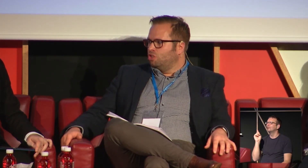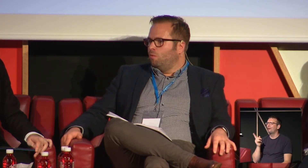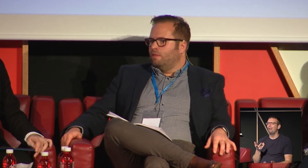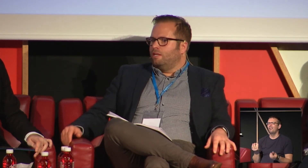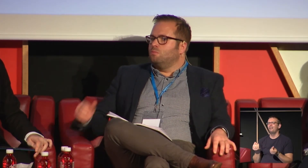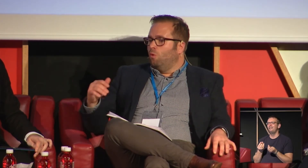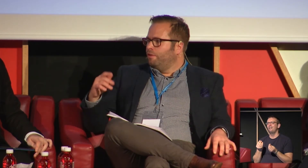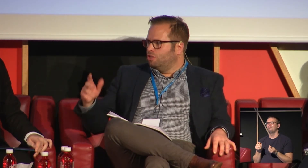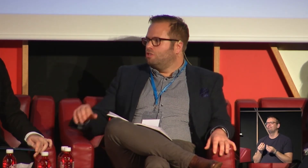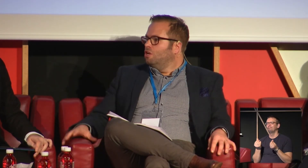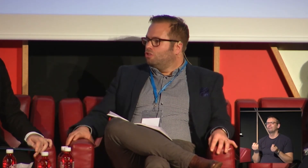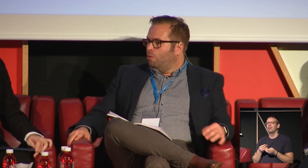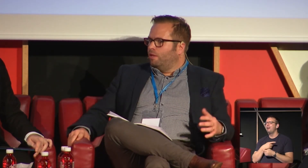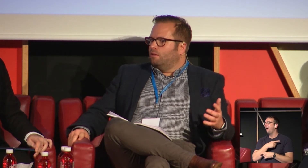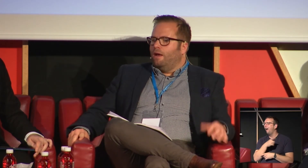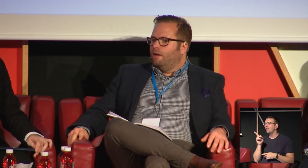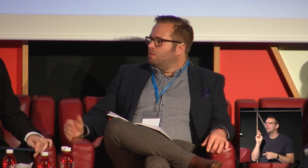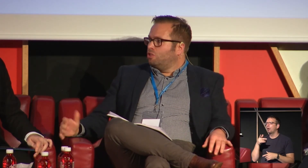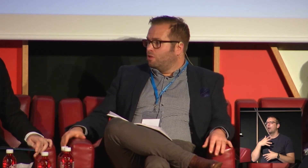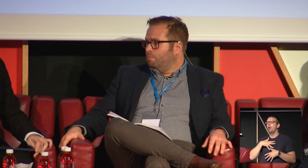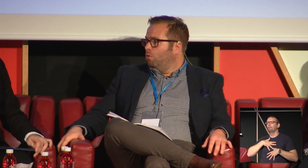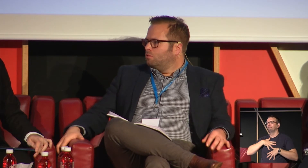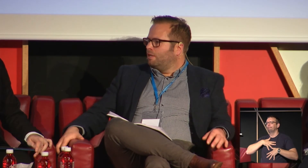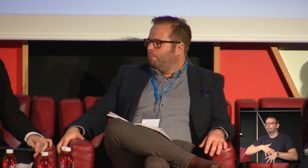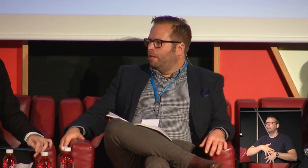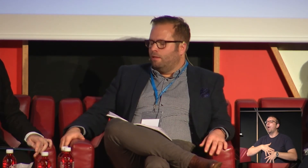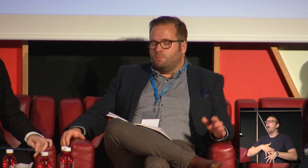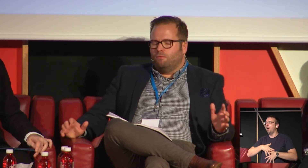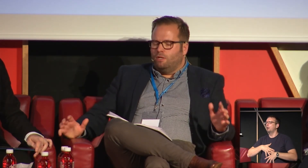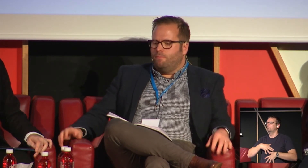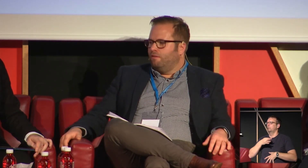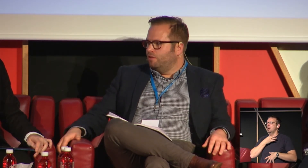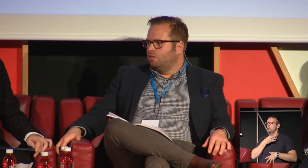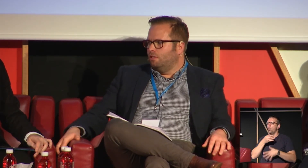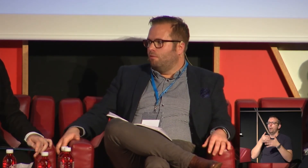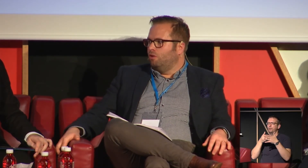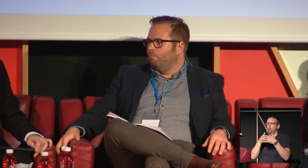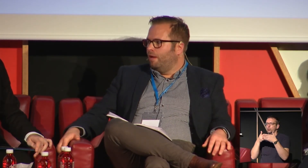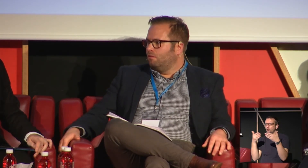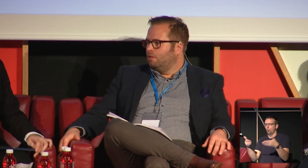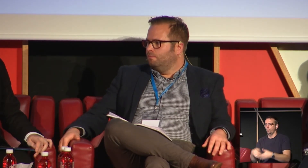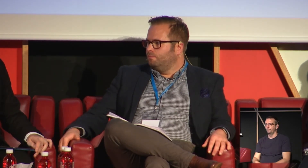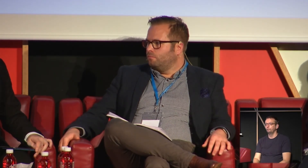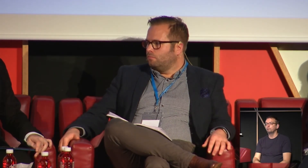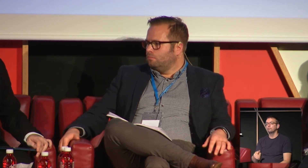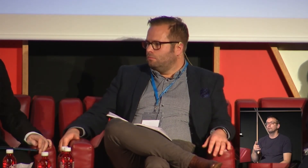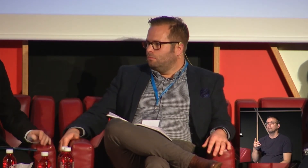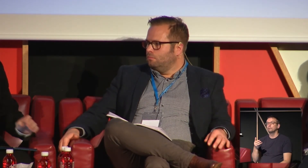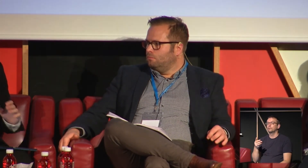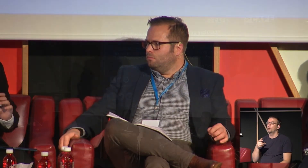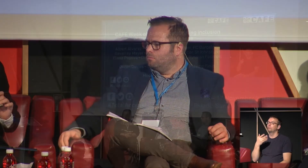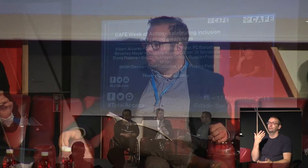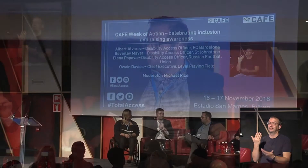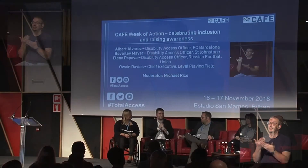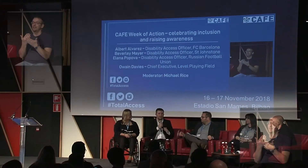life and showing that it's more than just showing support to a campaign. And that's been really beneficial and a good impact on that. Fantastic. And